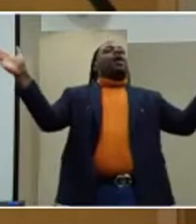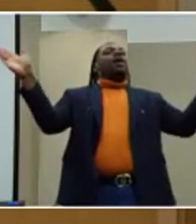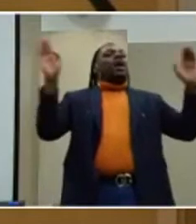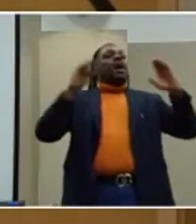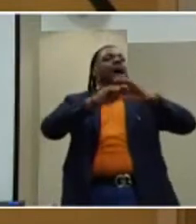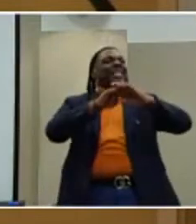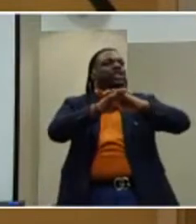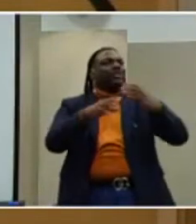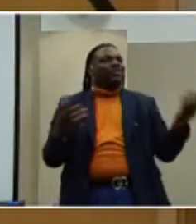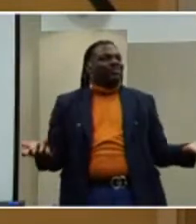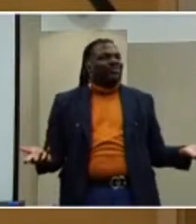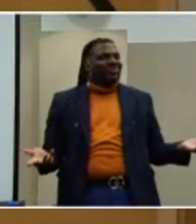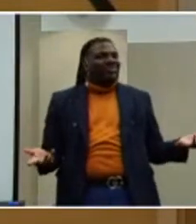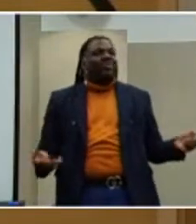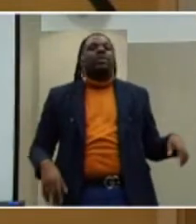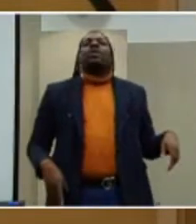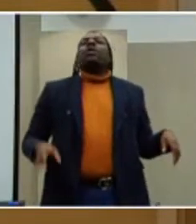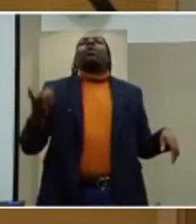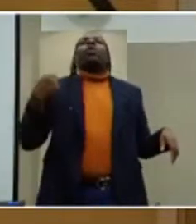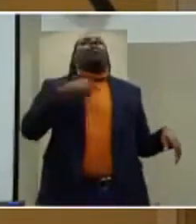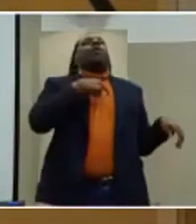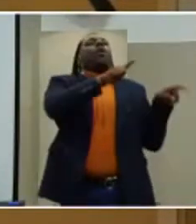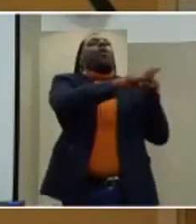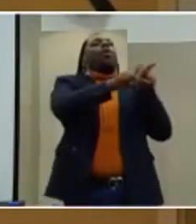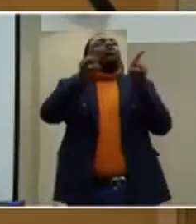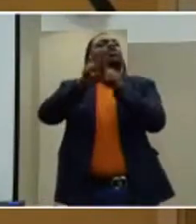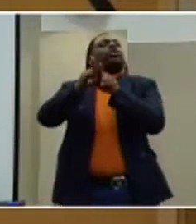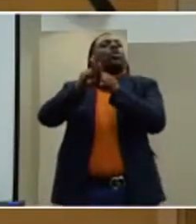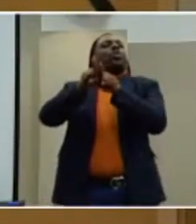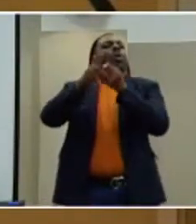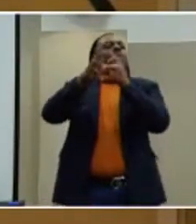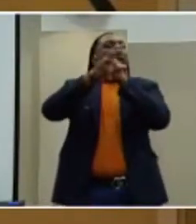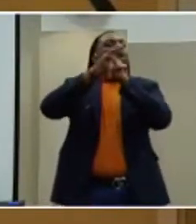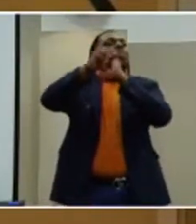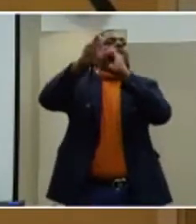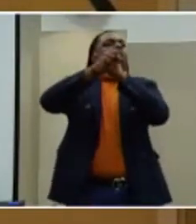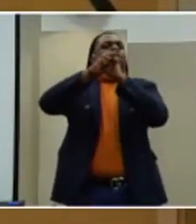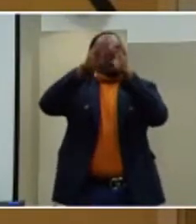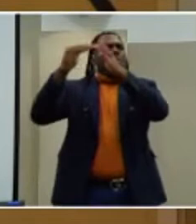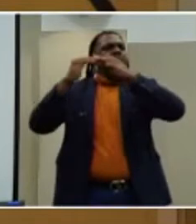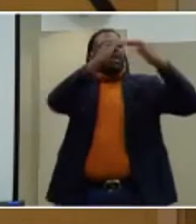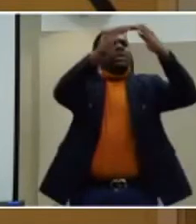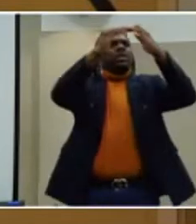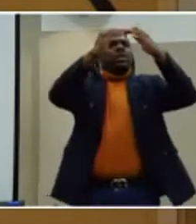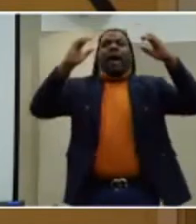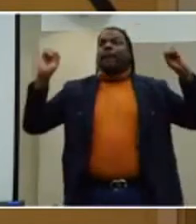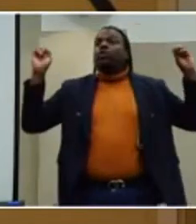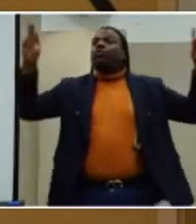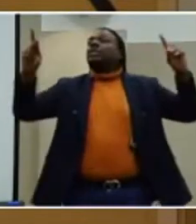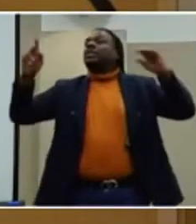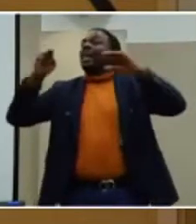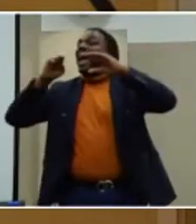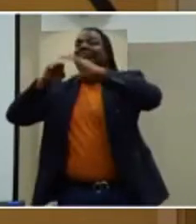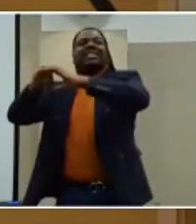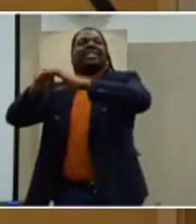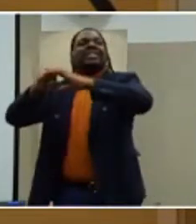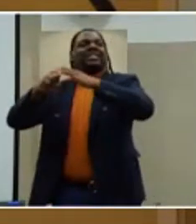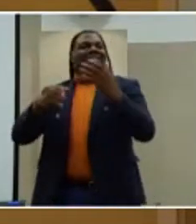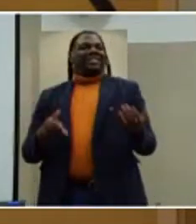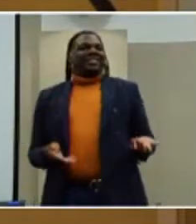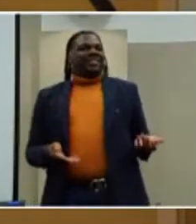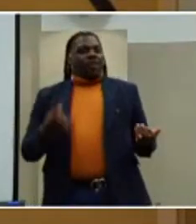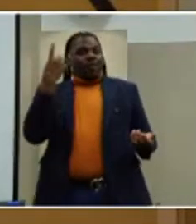accommodation. Whereas we are promoting equality of opportunity, access, and choice